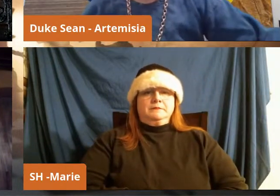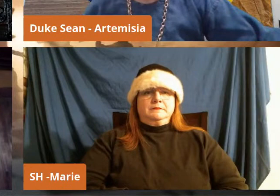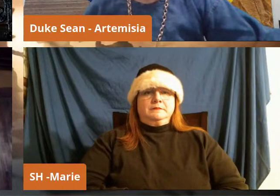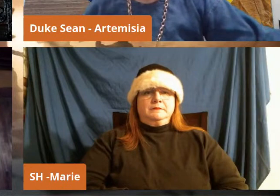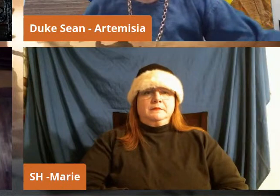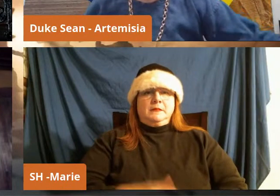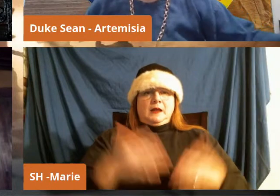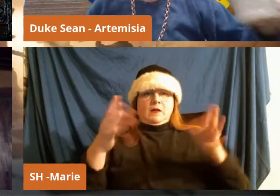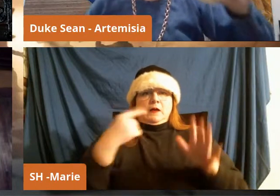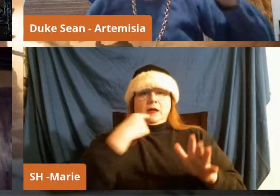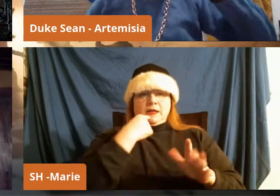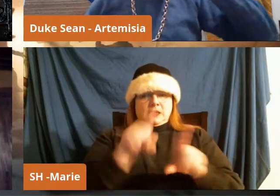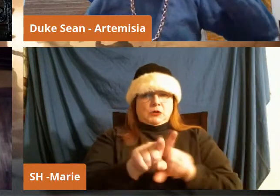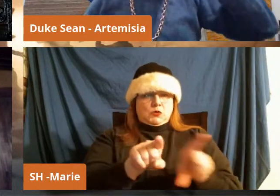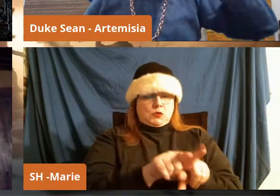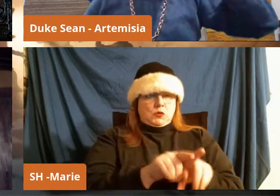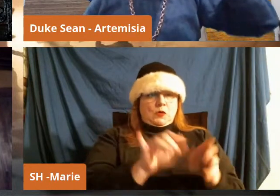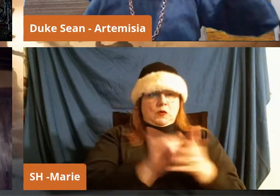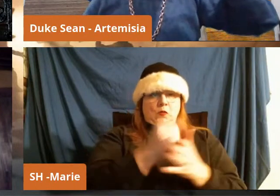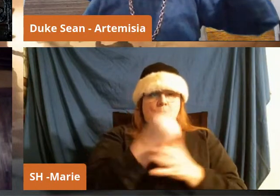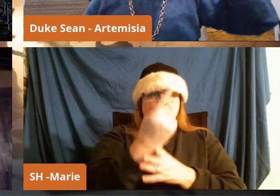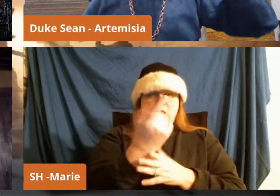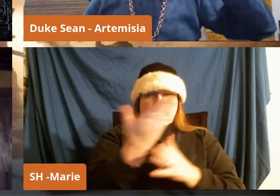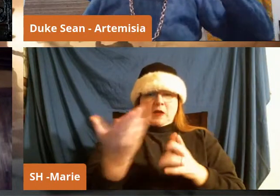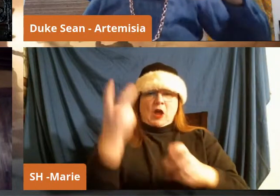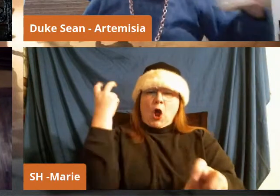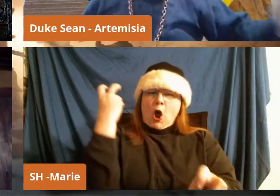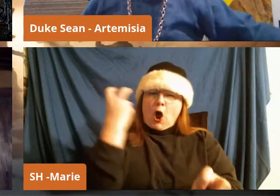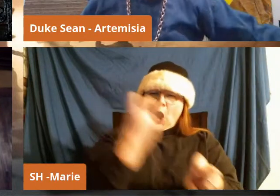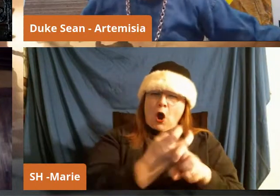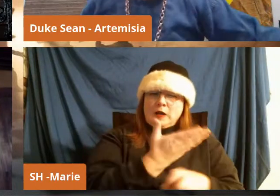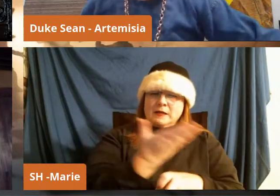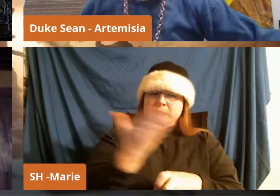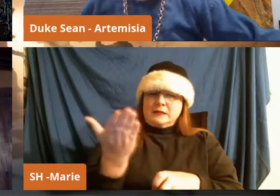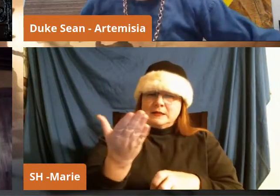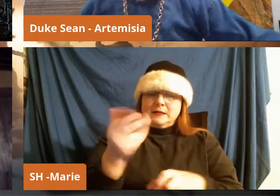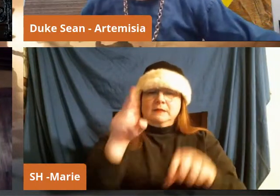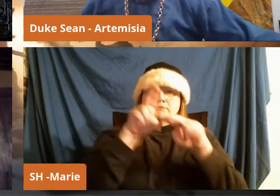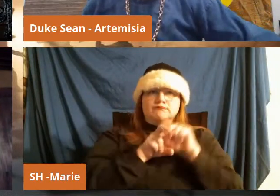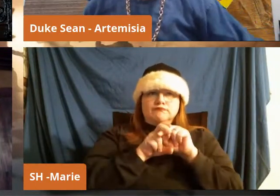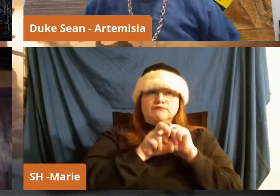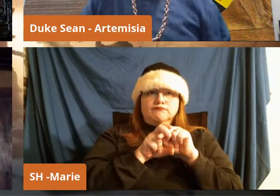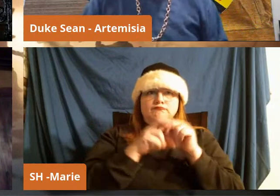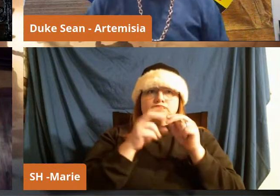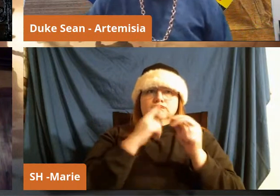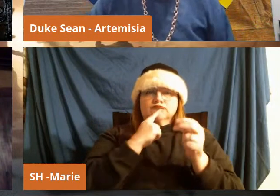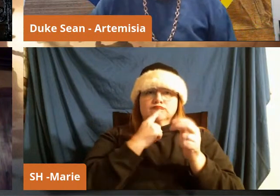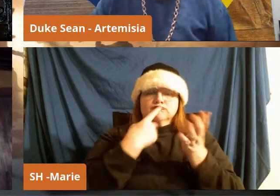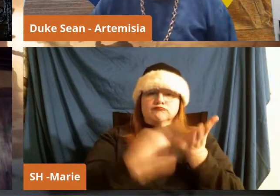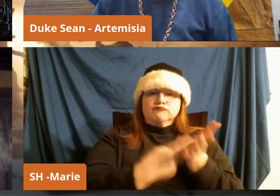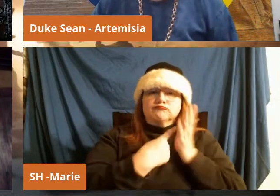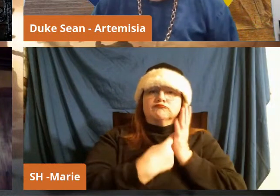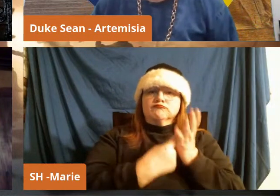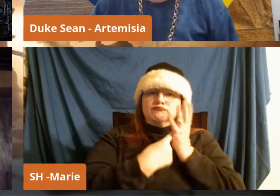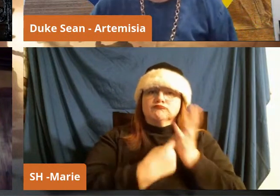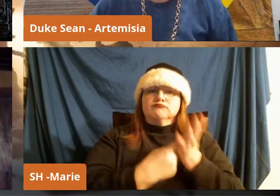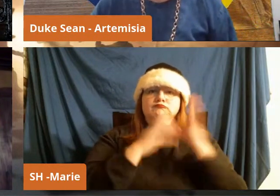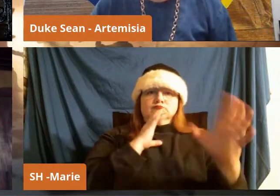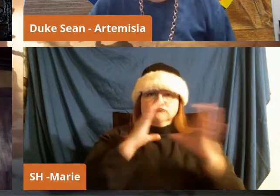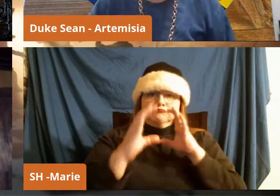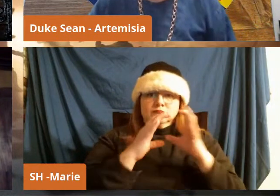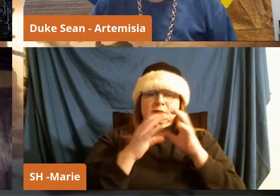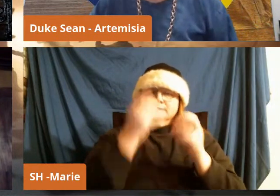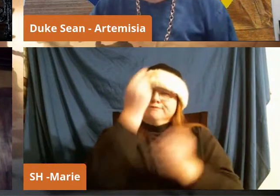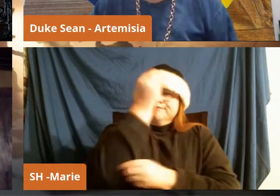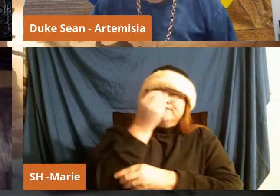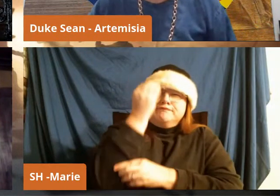And I would say too, that is one of the hardest things sitting in council discussing candidates, is to figure out,